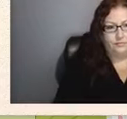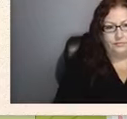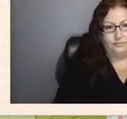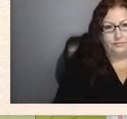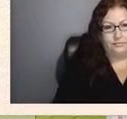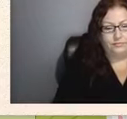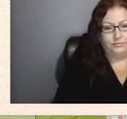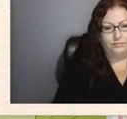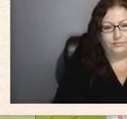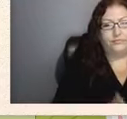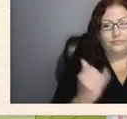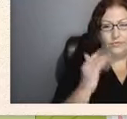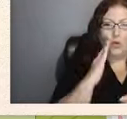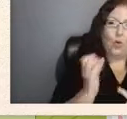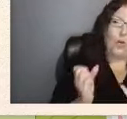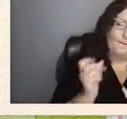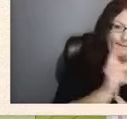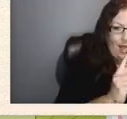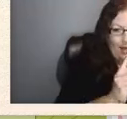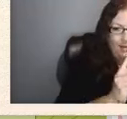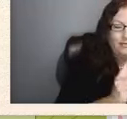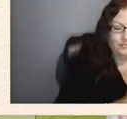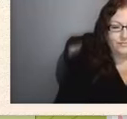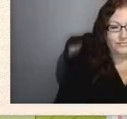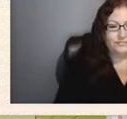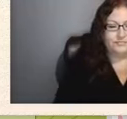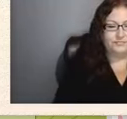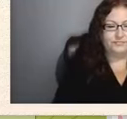Now we'll go back to our